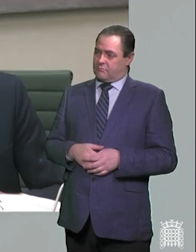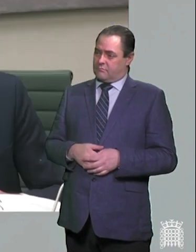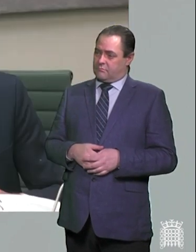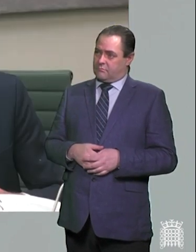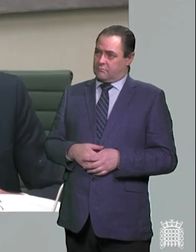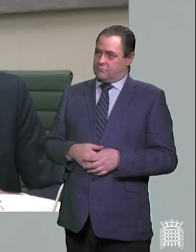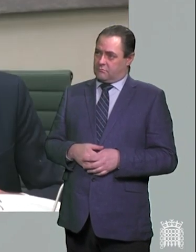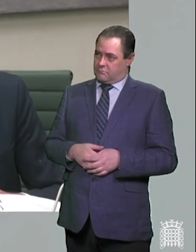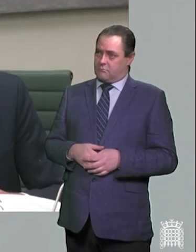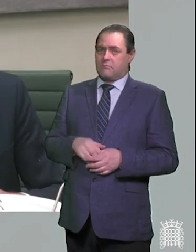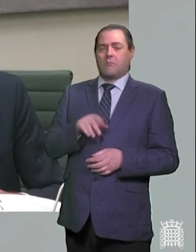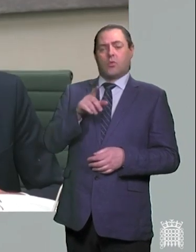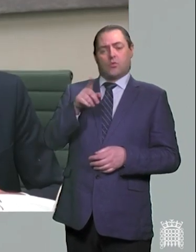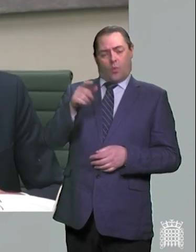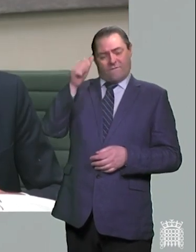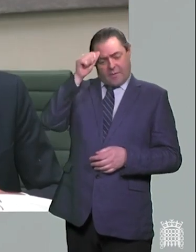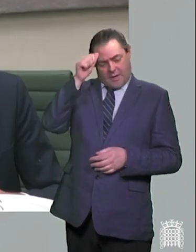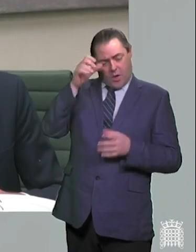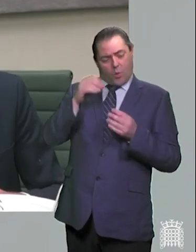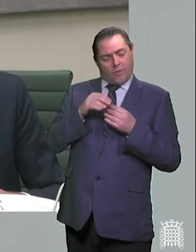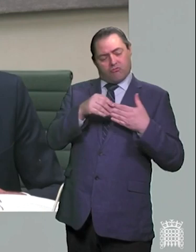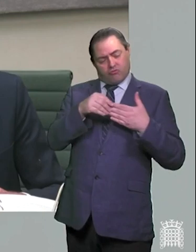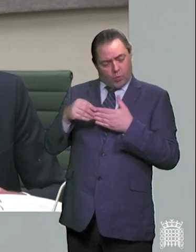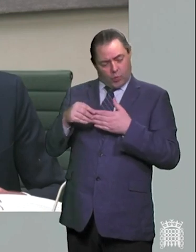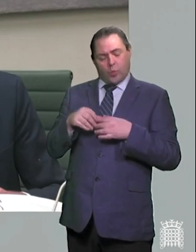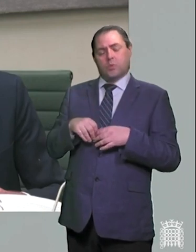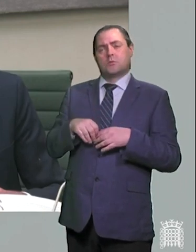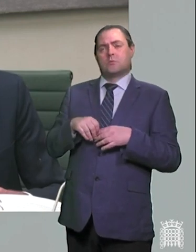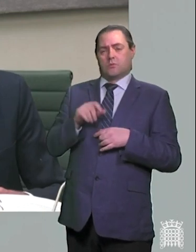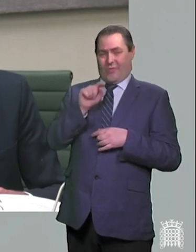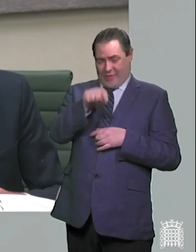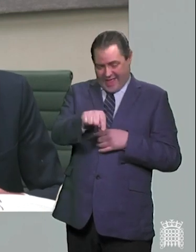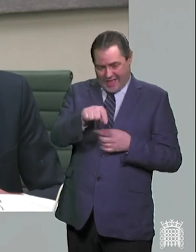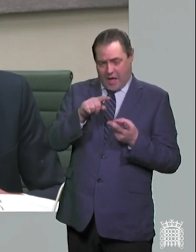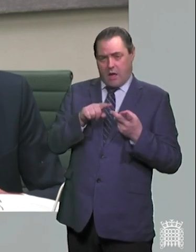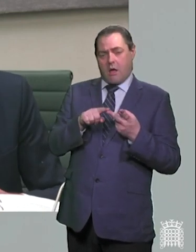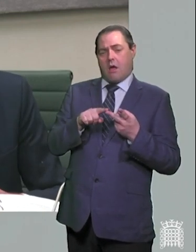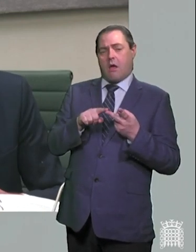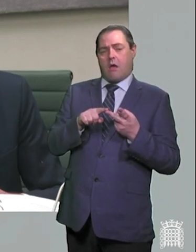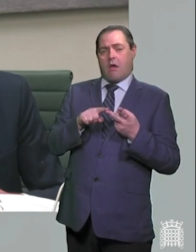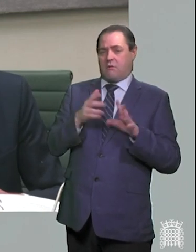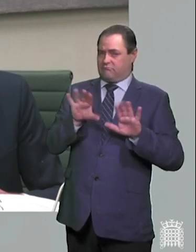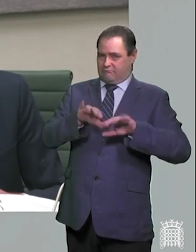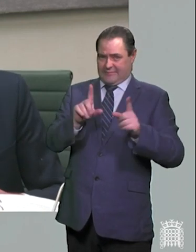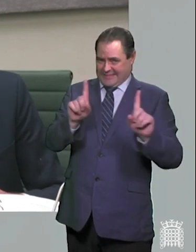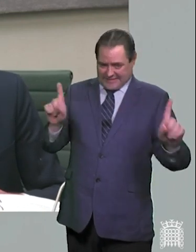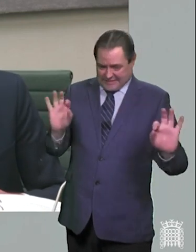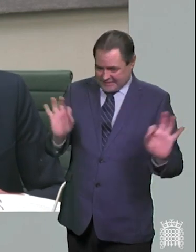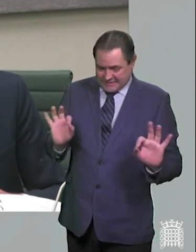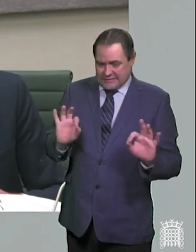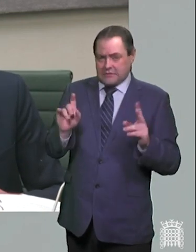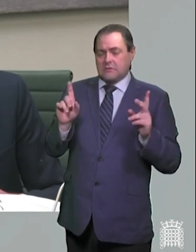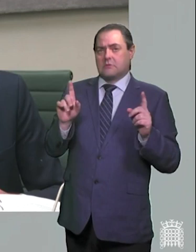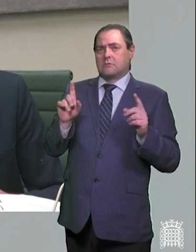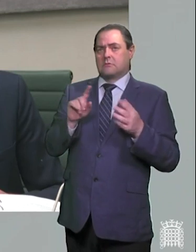And we've established that you were familiar with the social distancing guidance, you were at the gatherings, there was a lack of social distancing,